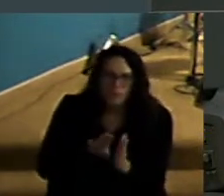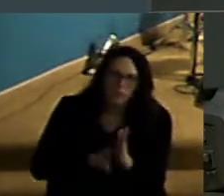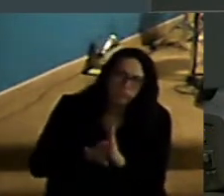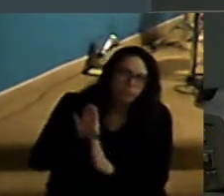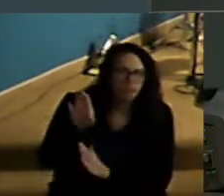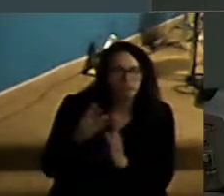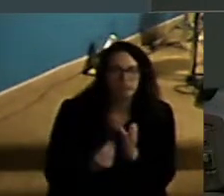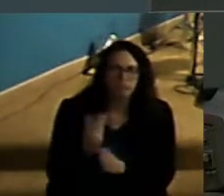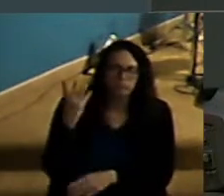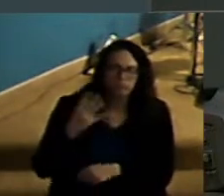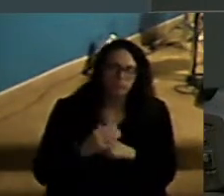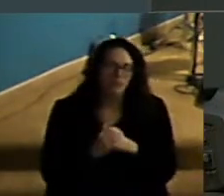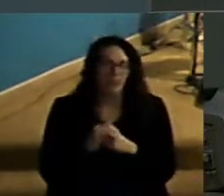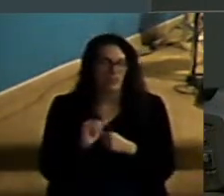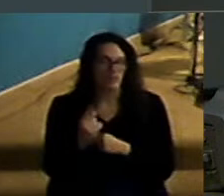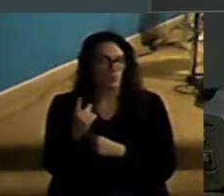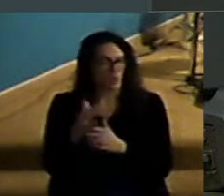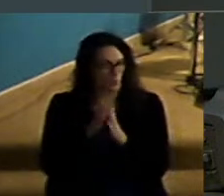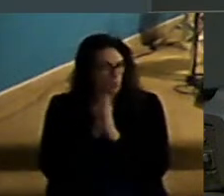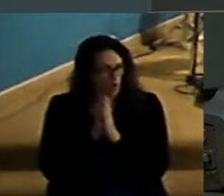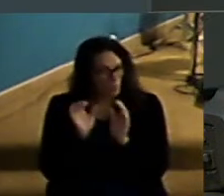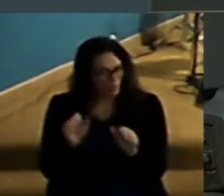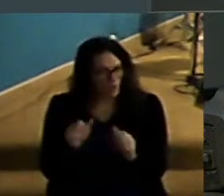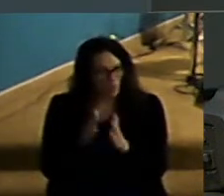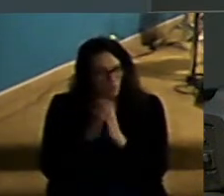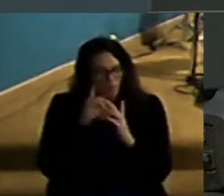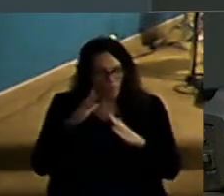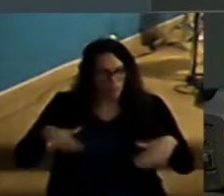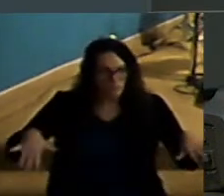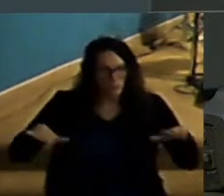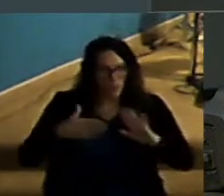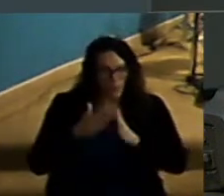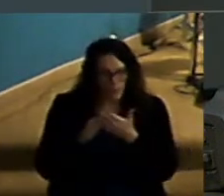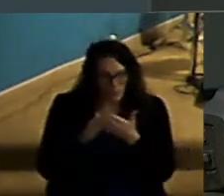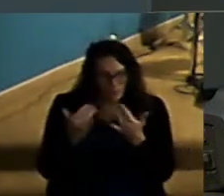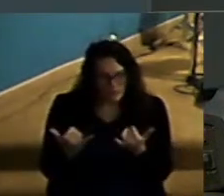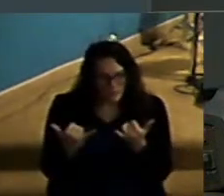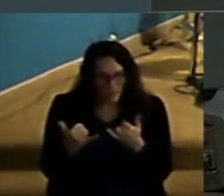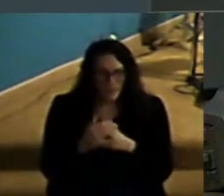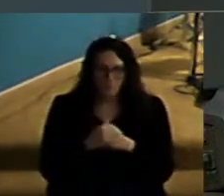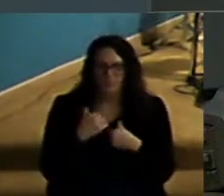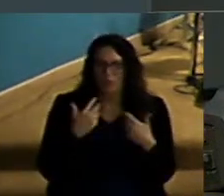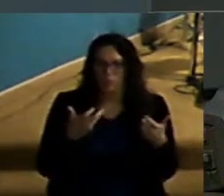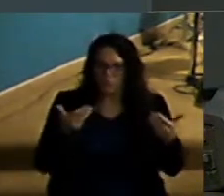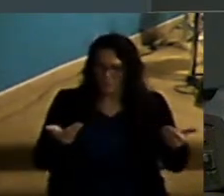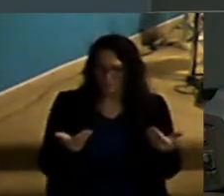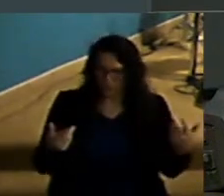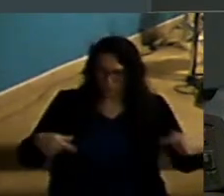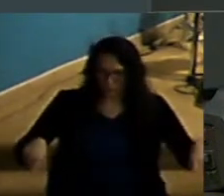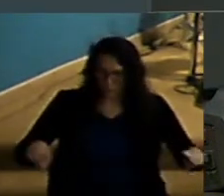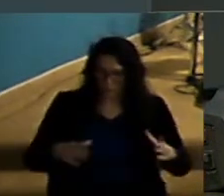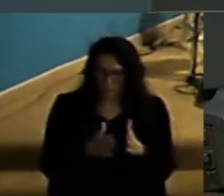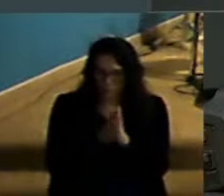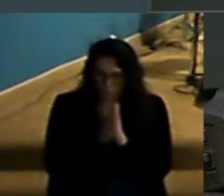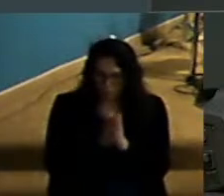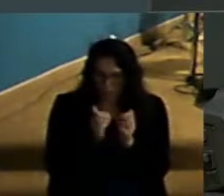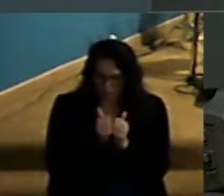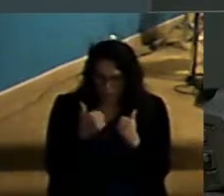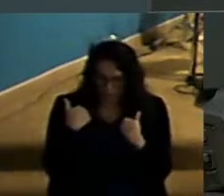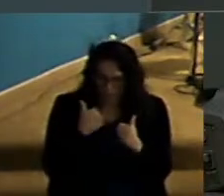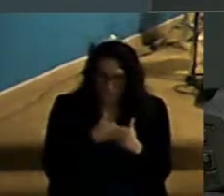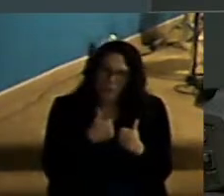flourish. And so that's one prayer that we can pray for our communities today. And I want to just invite you to pray with me as